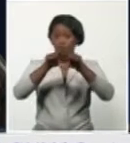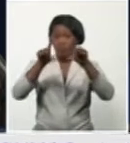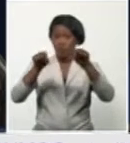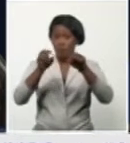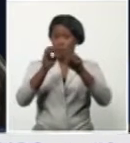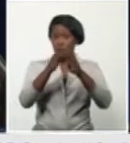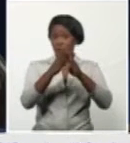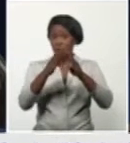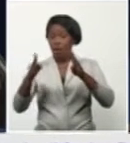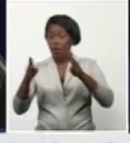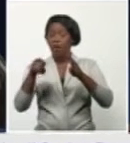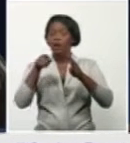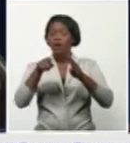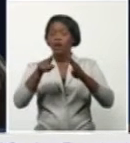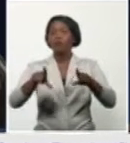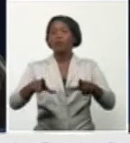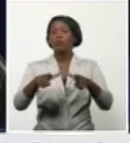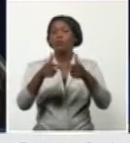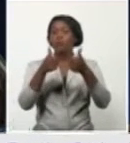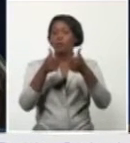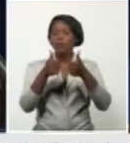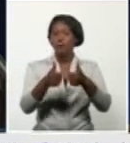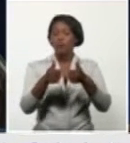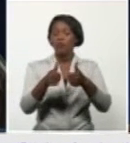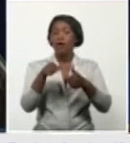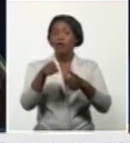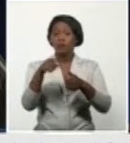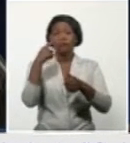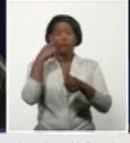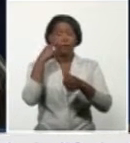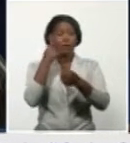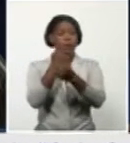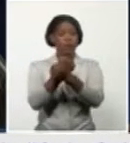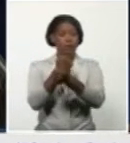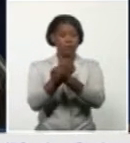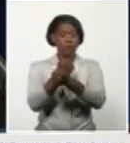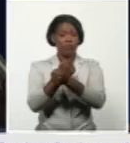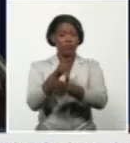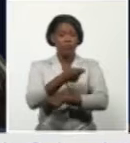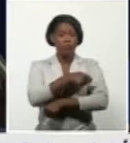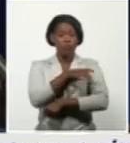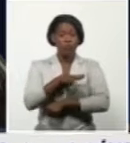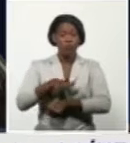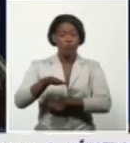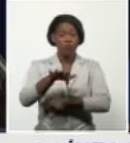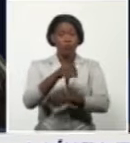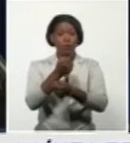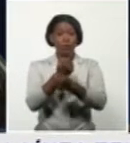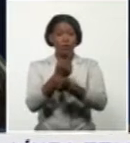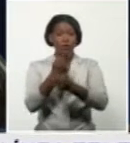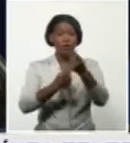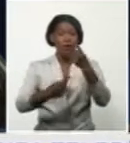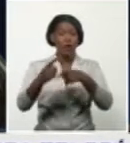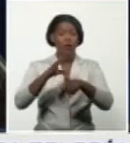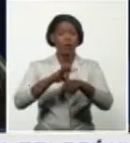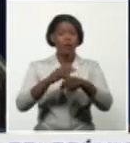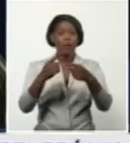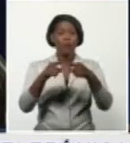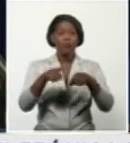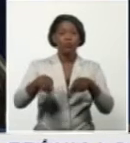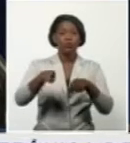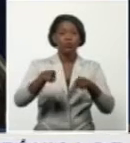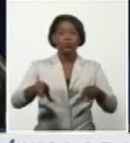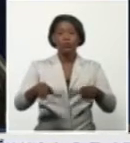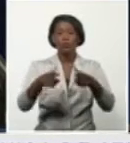notwithstanding the epidemiological risk that may exist, the elimination of this disease can be